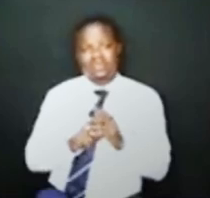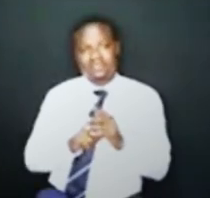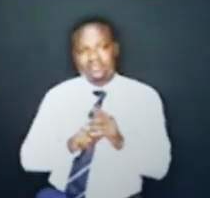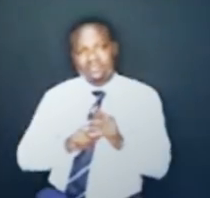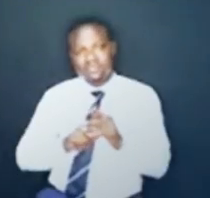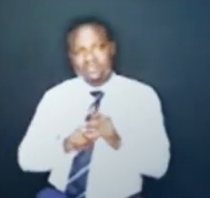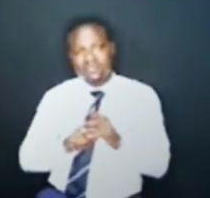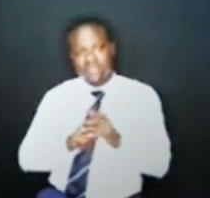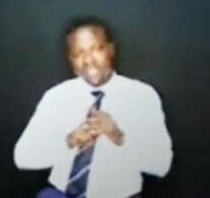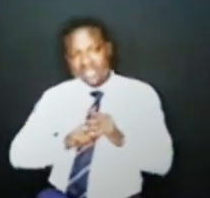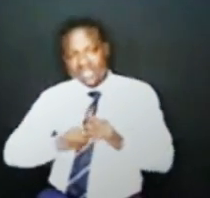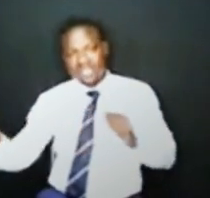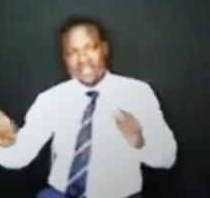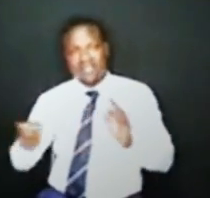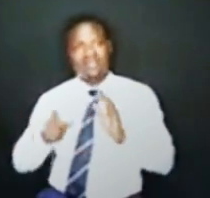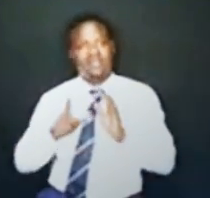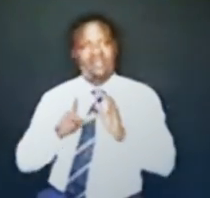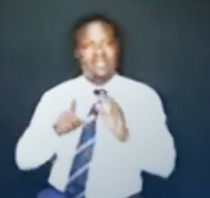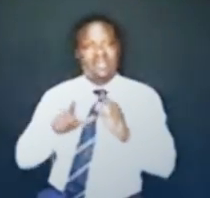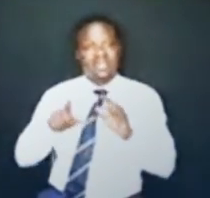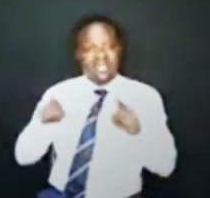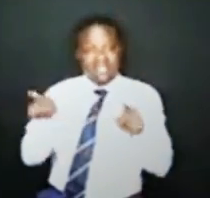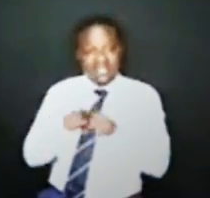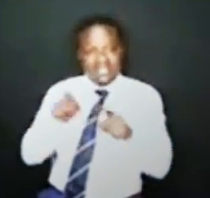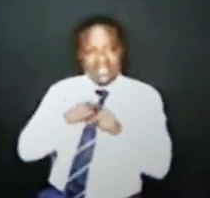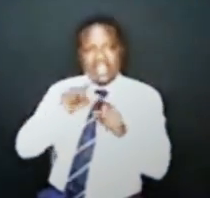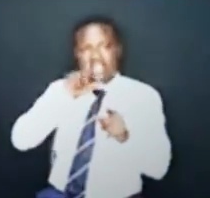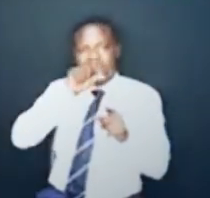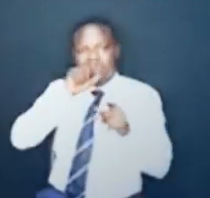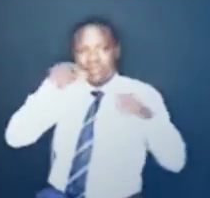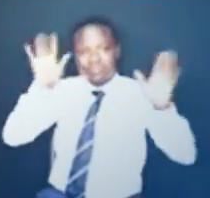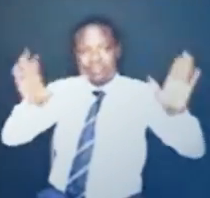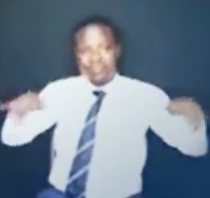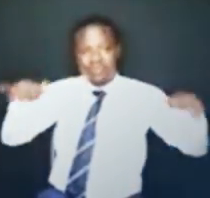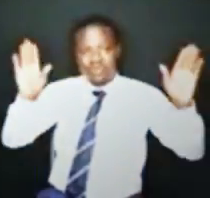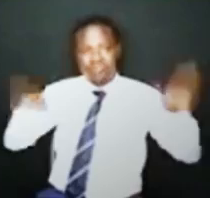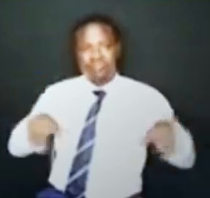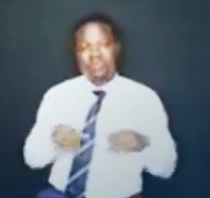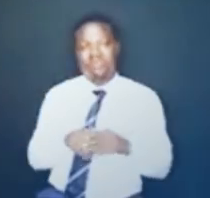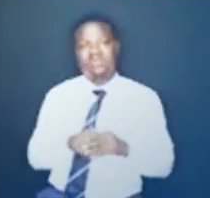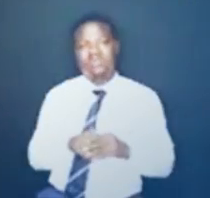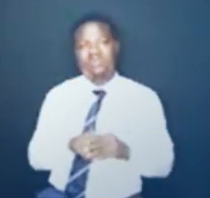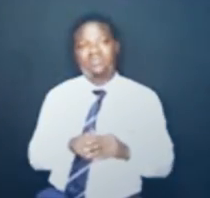been broken and we have escaped.